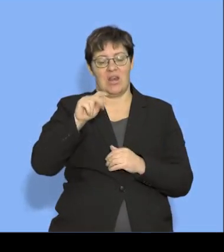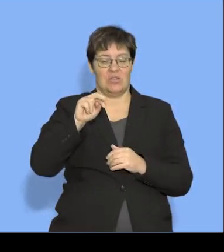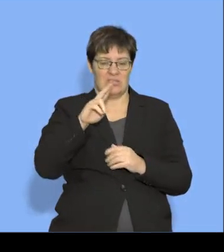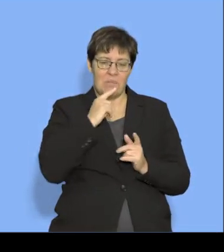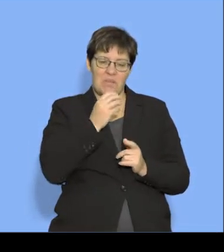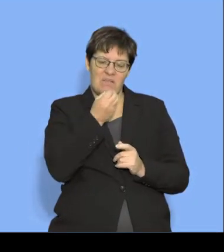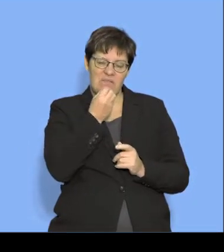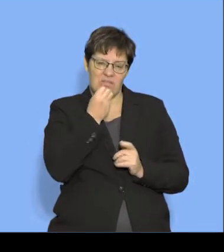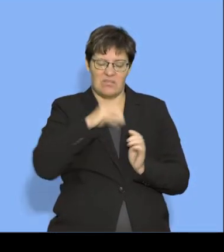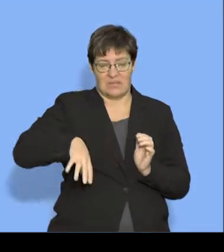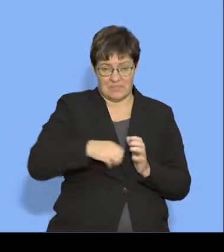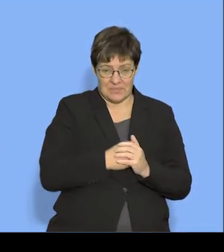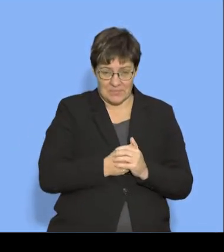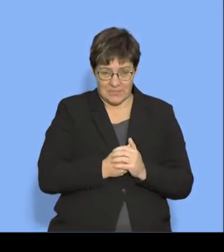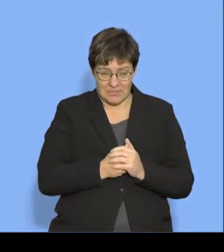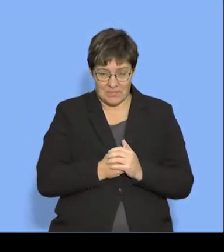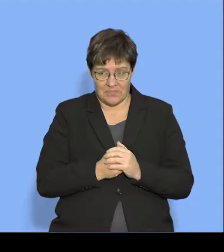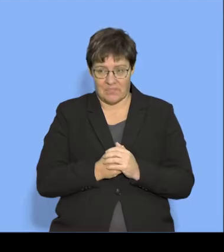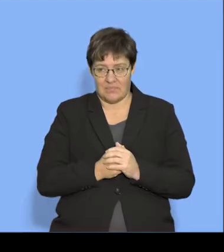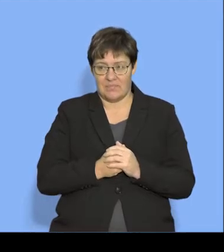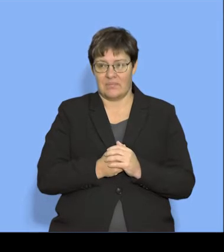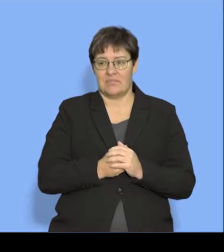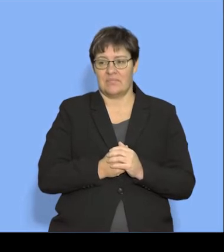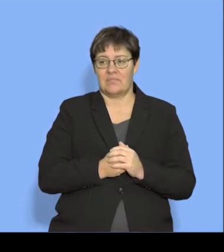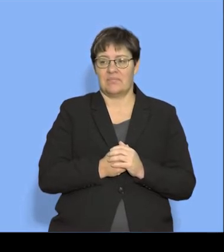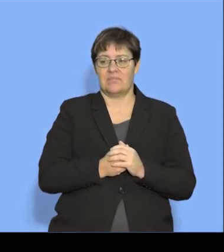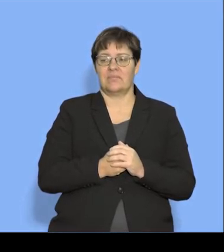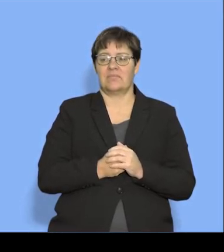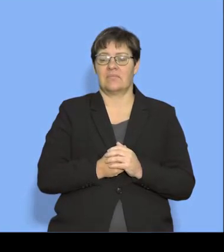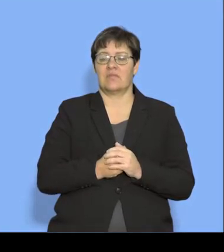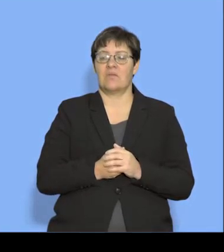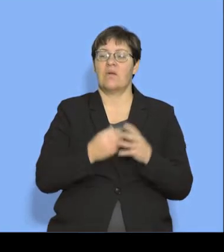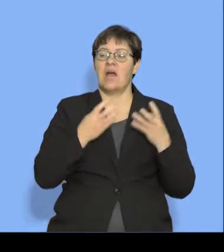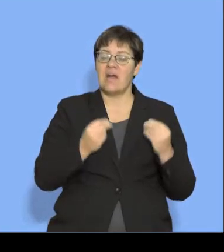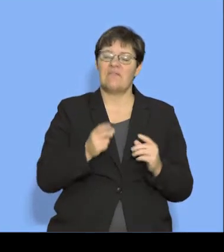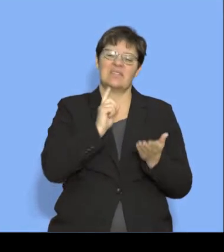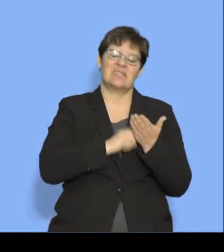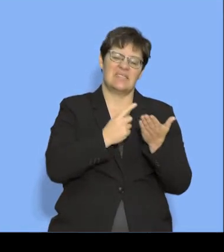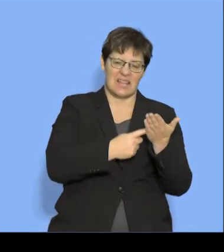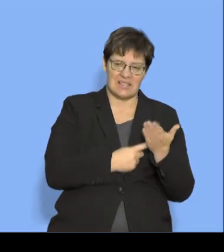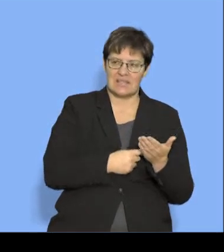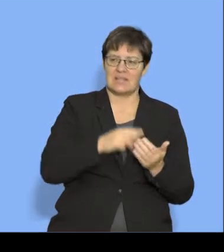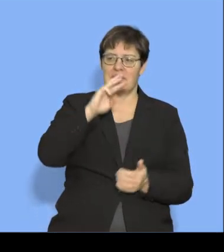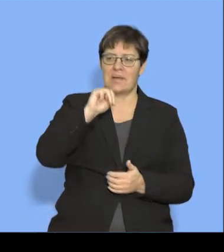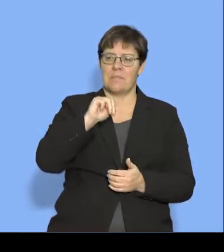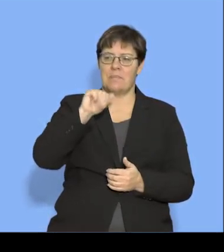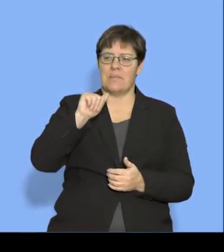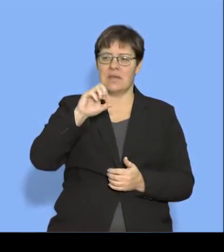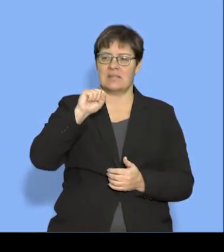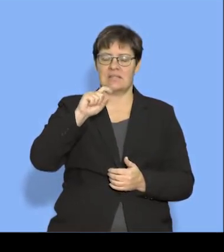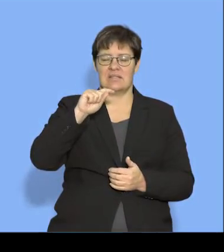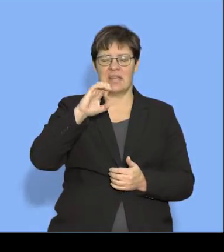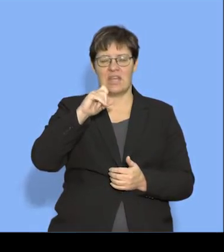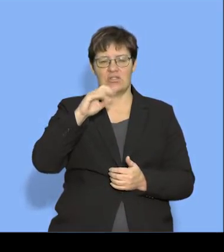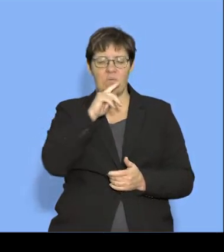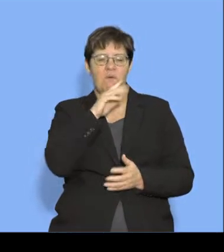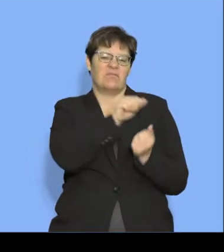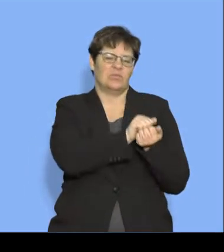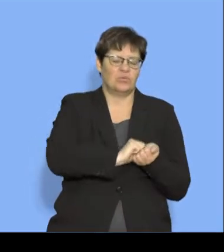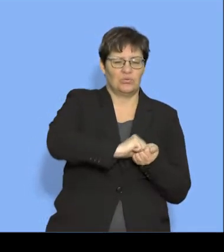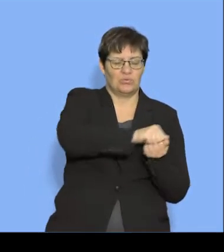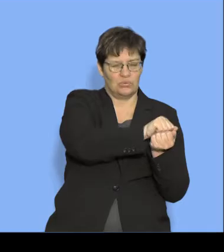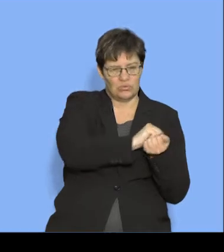the form of feces. So we would look at that. And then we have discussed what mastication is as a concept process of